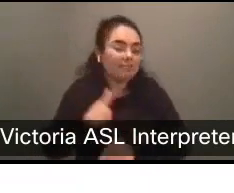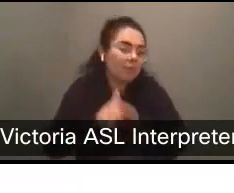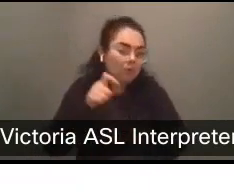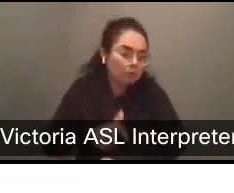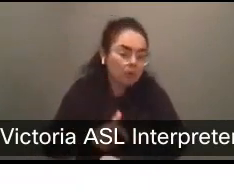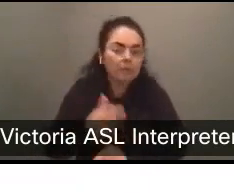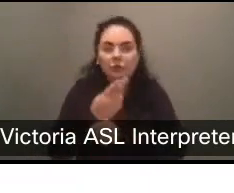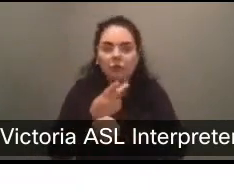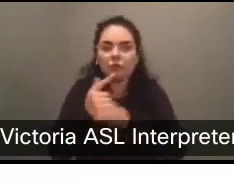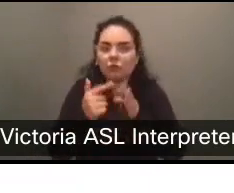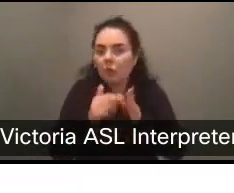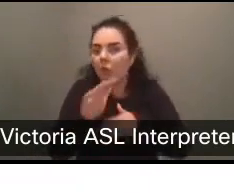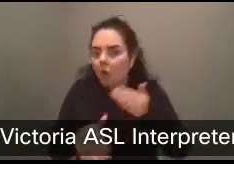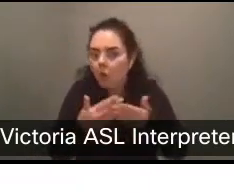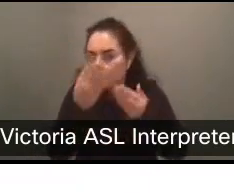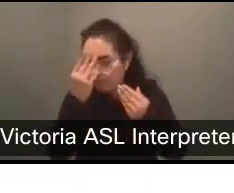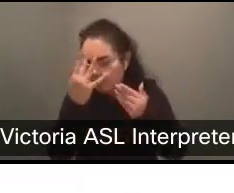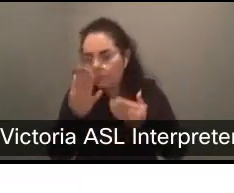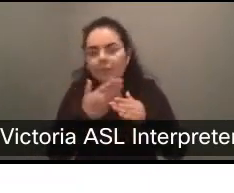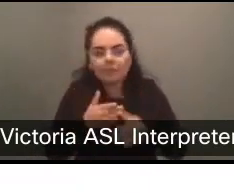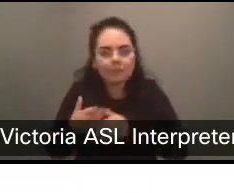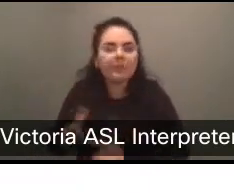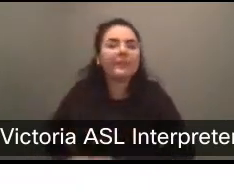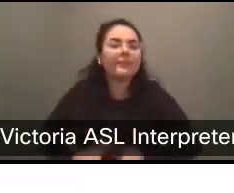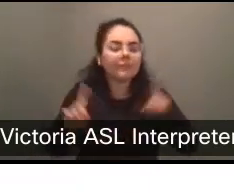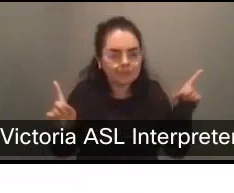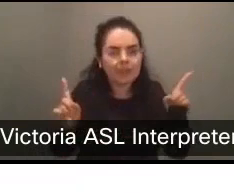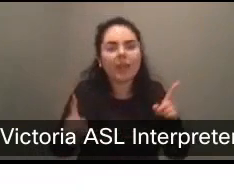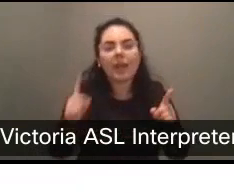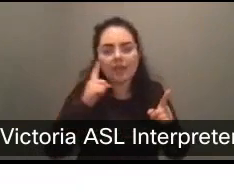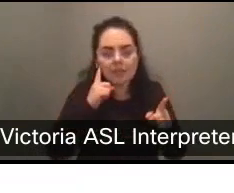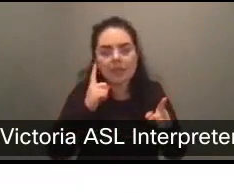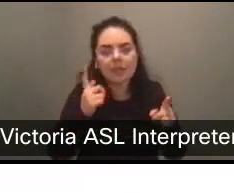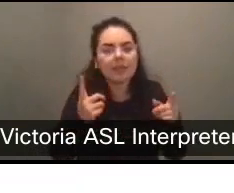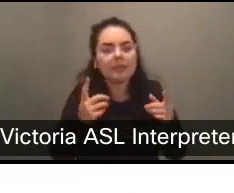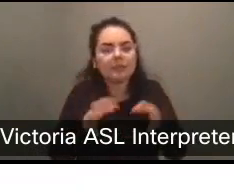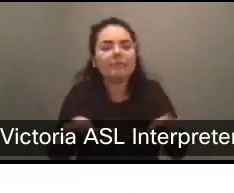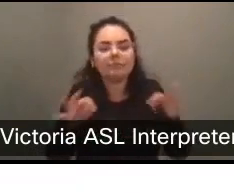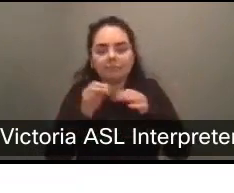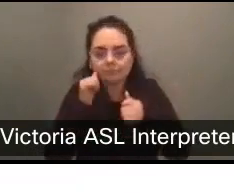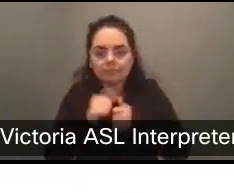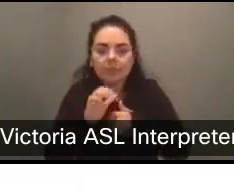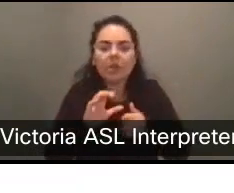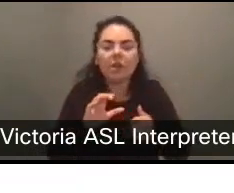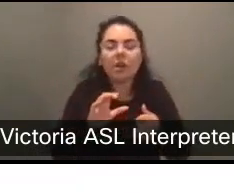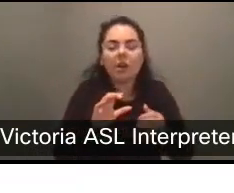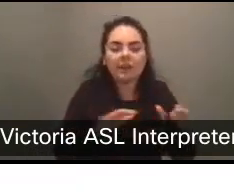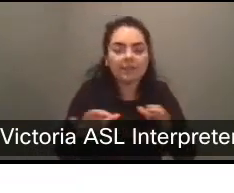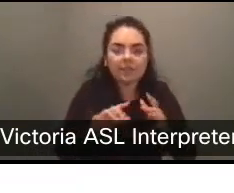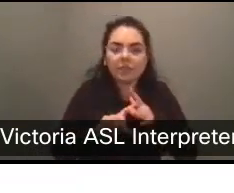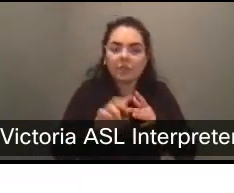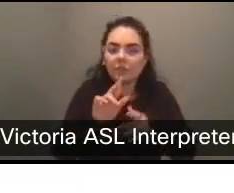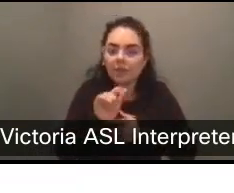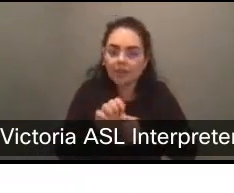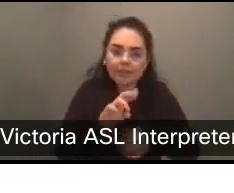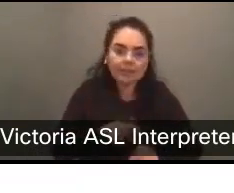all of the information and to cut it differently. I think the takeaway, I think, is the following, though. Our activation rate nationally is very, very